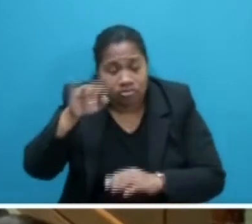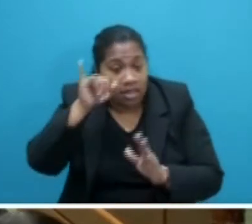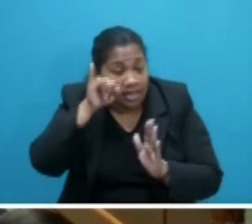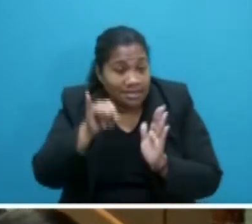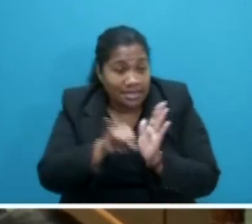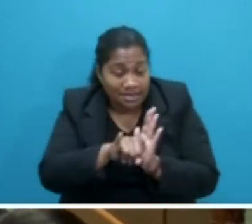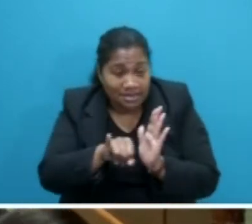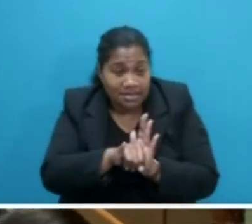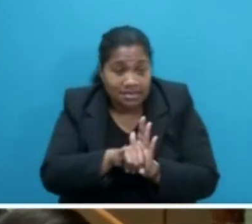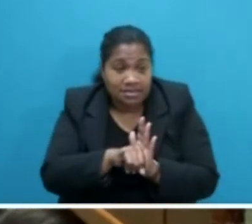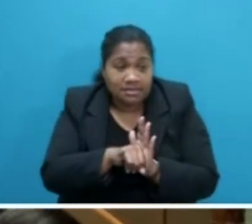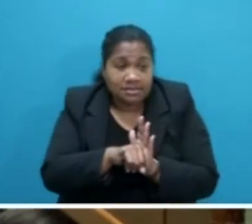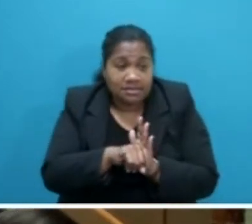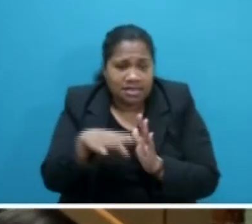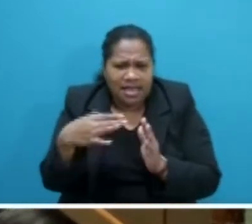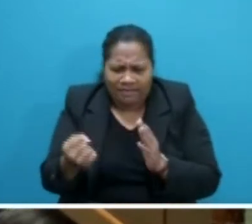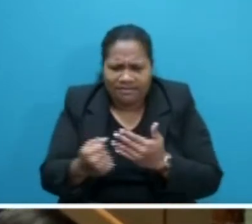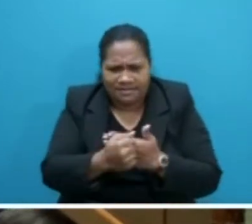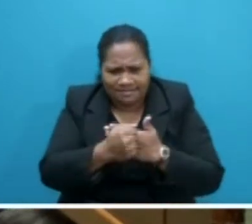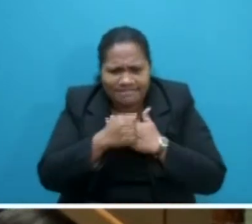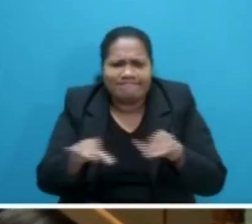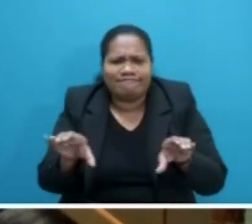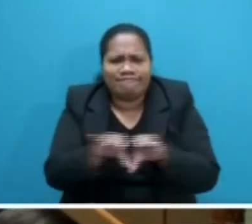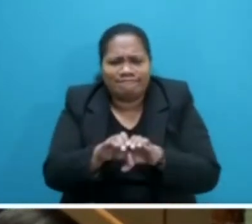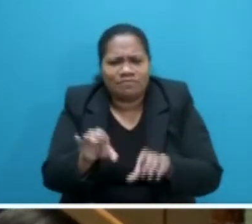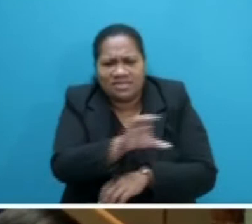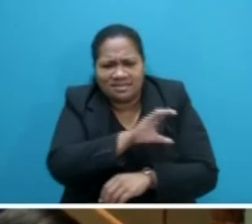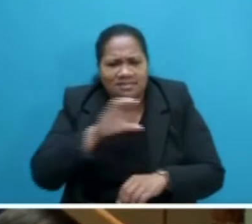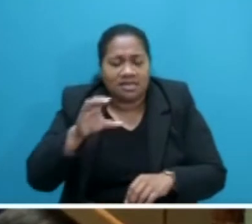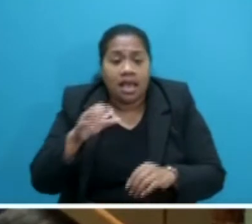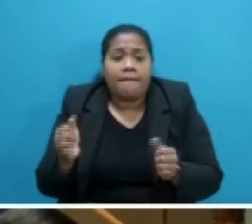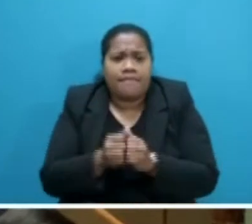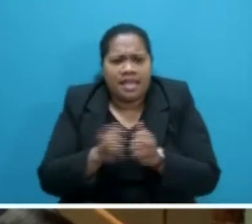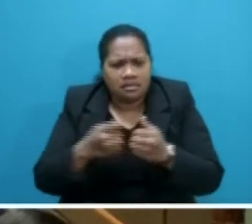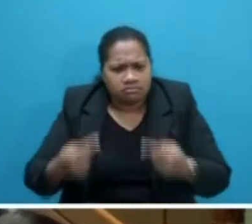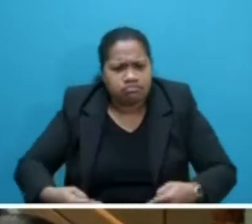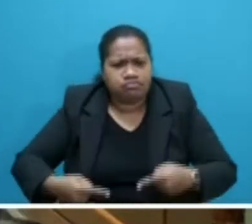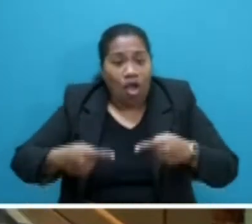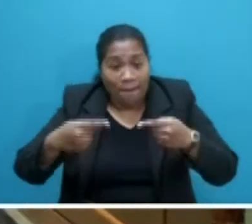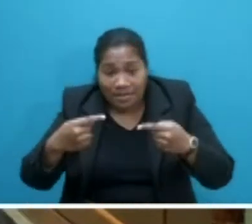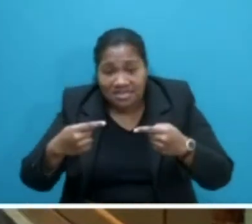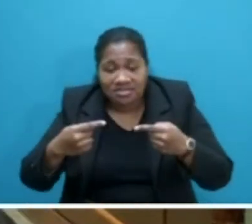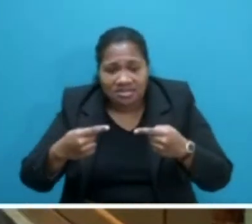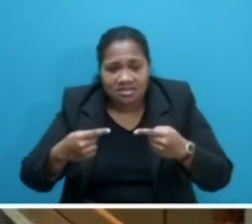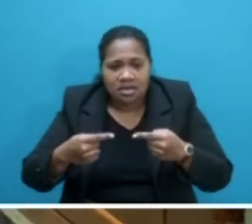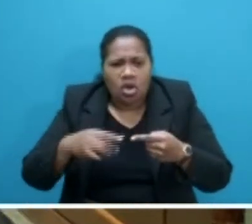and secure our common and equal citizenship, many in the opposition fought us every single step of the